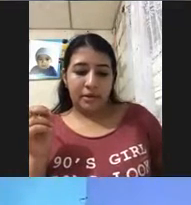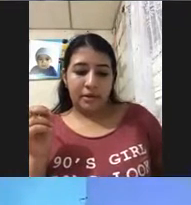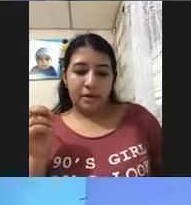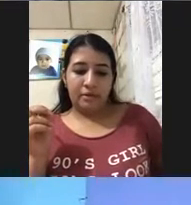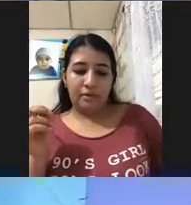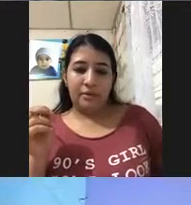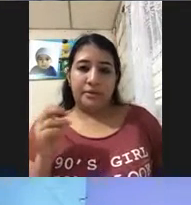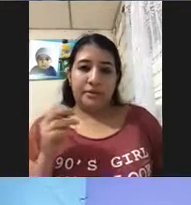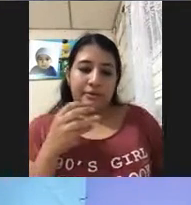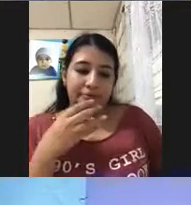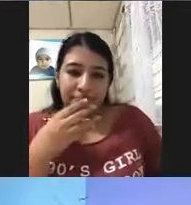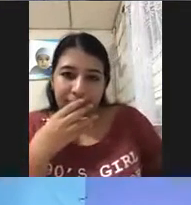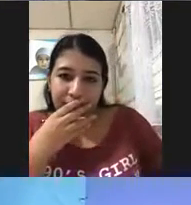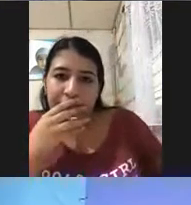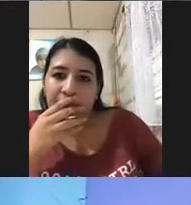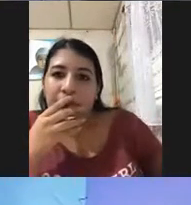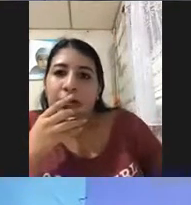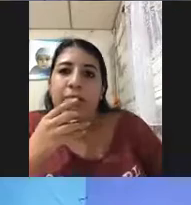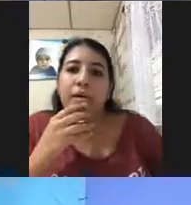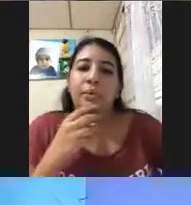Blanca and Helen, please.